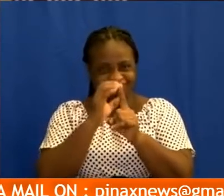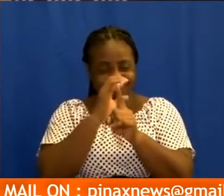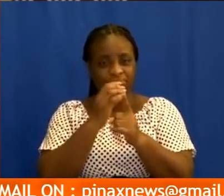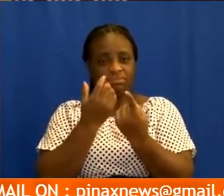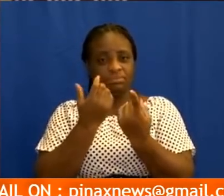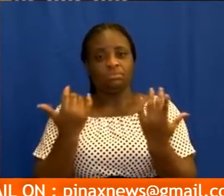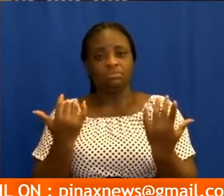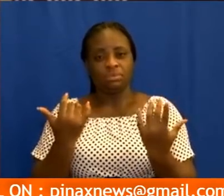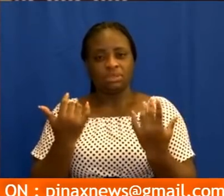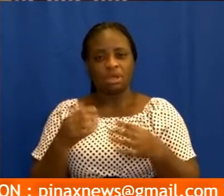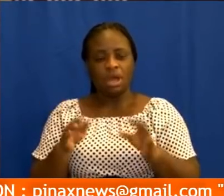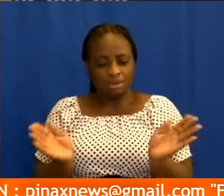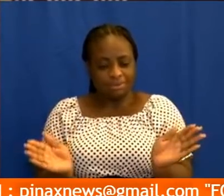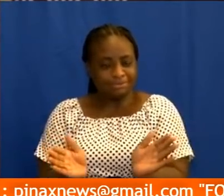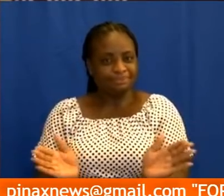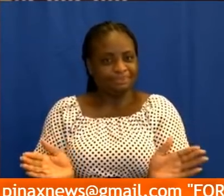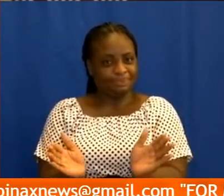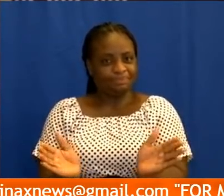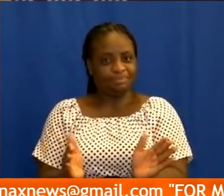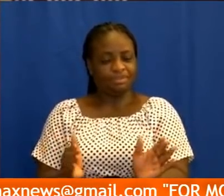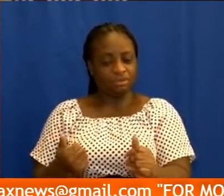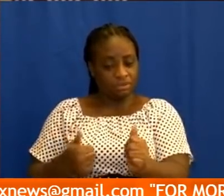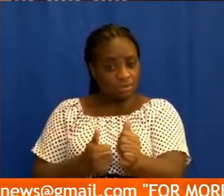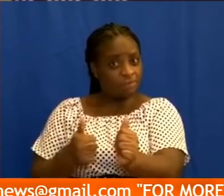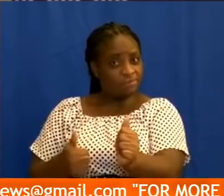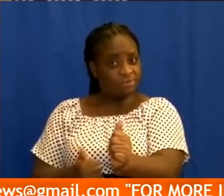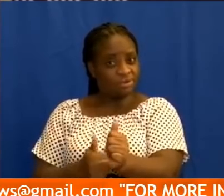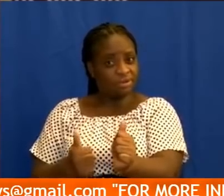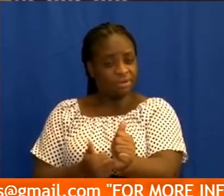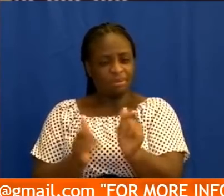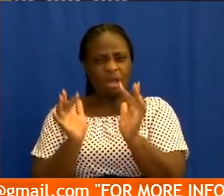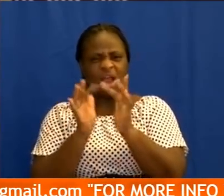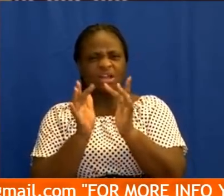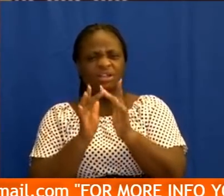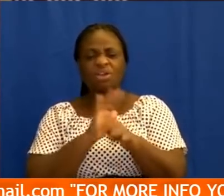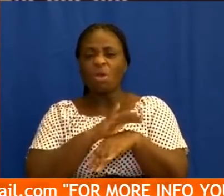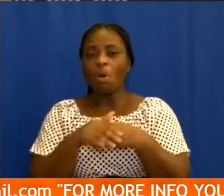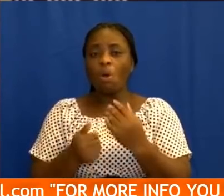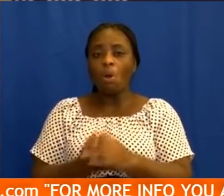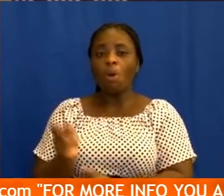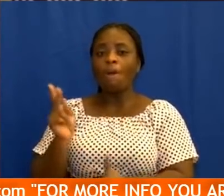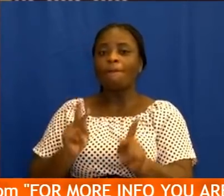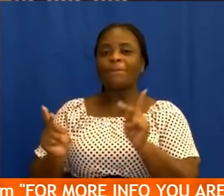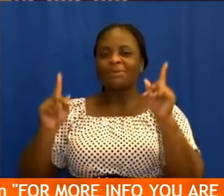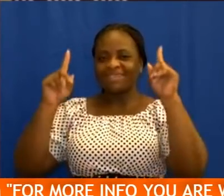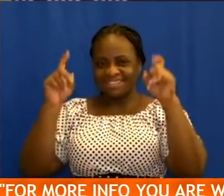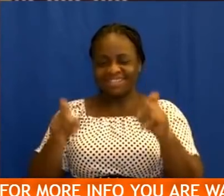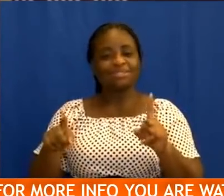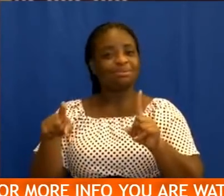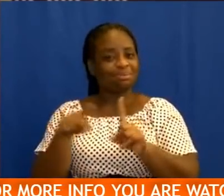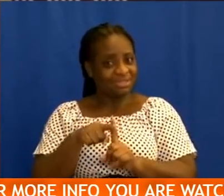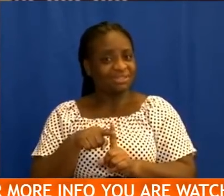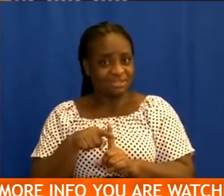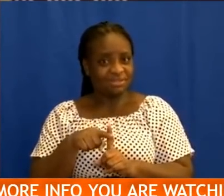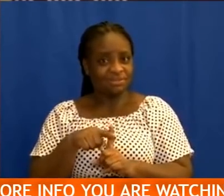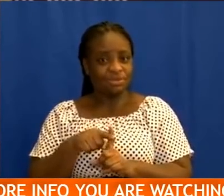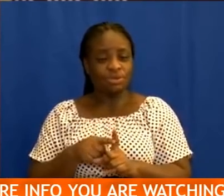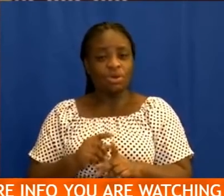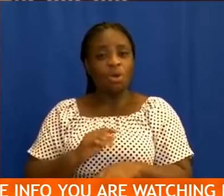are being mobilized to follow up on contacts of all who test positive.